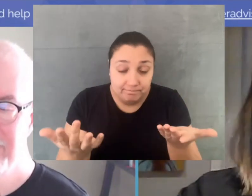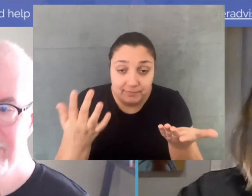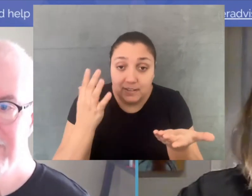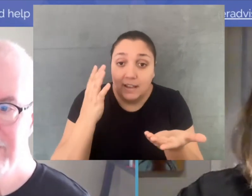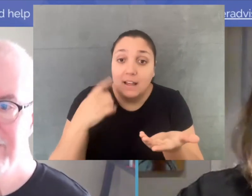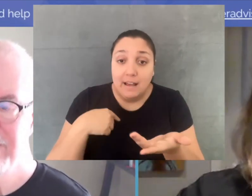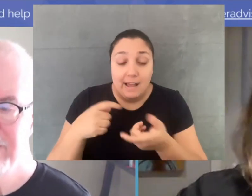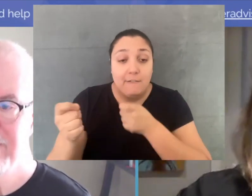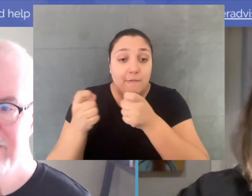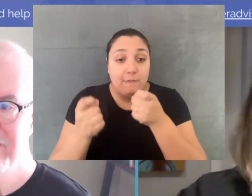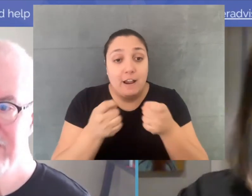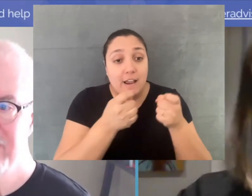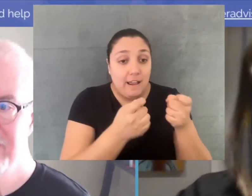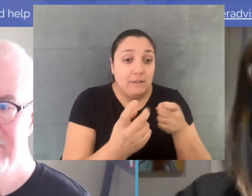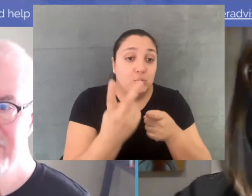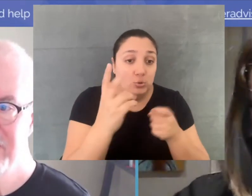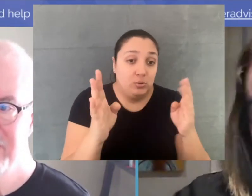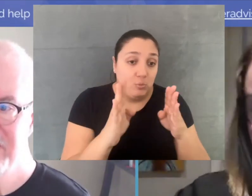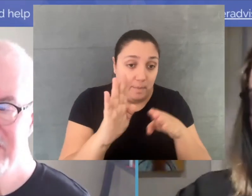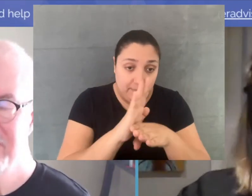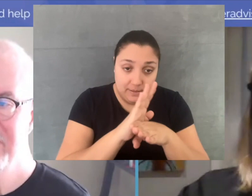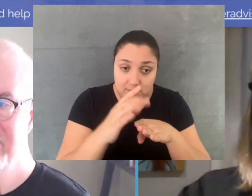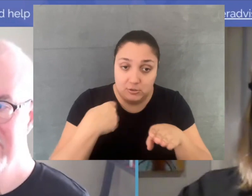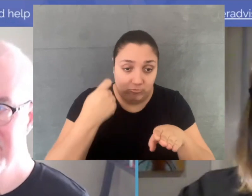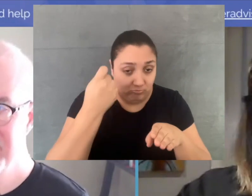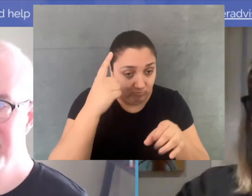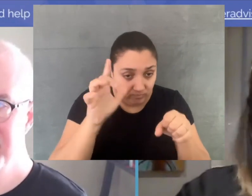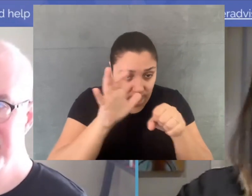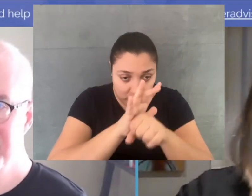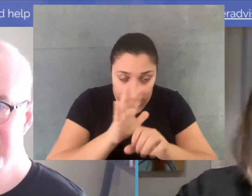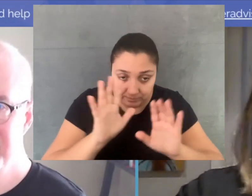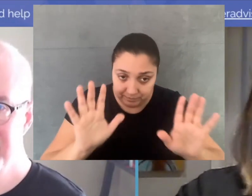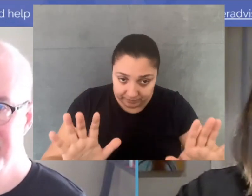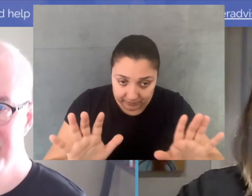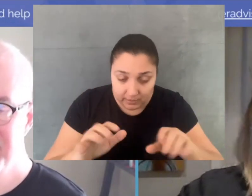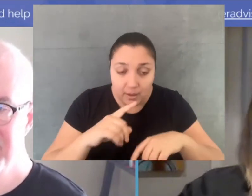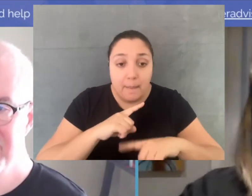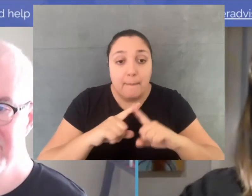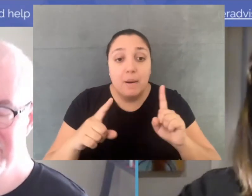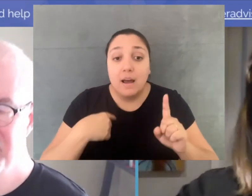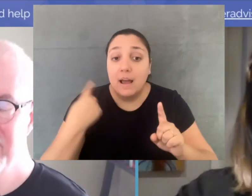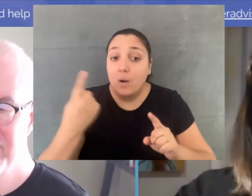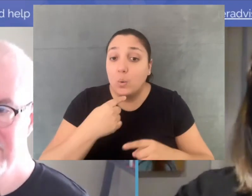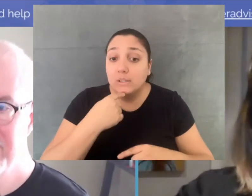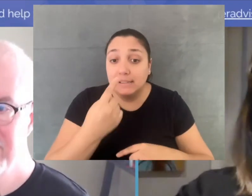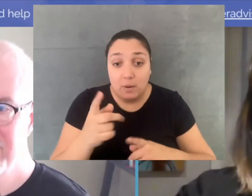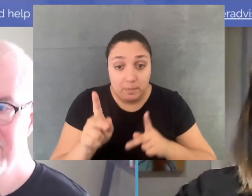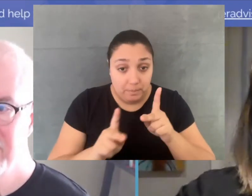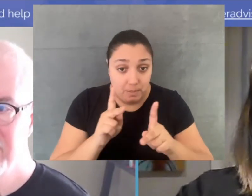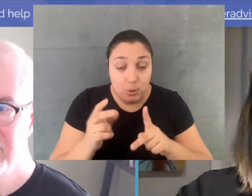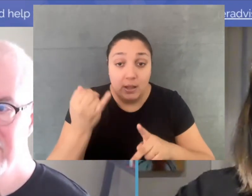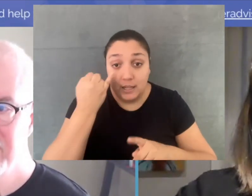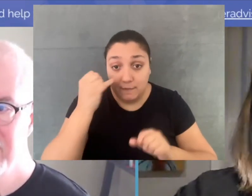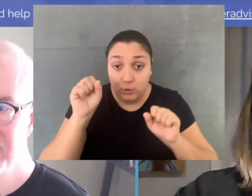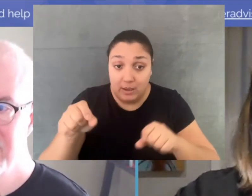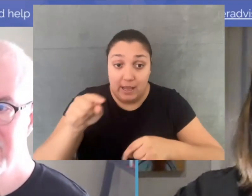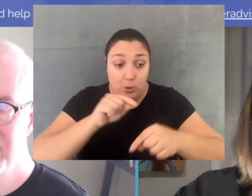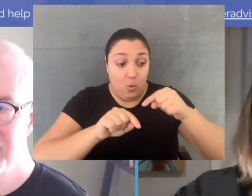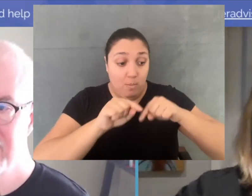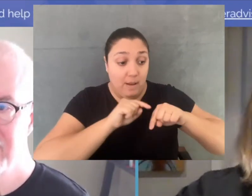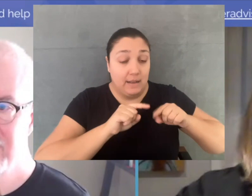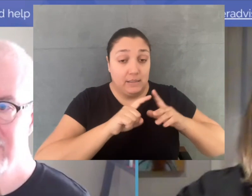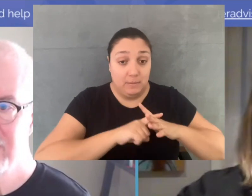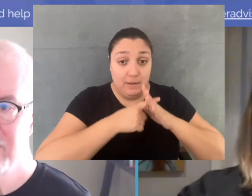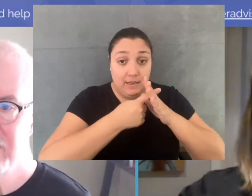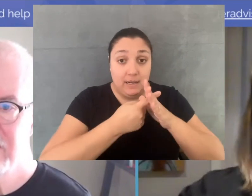aware of that. I've now ran 2 small businesses. So I absolutely understand that. But what I tell people, again, if